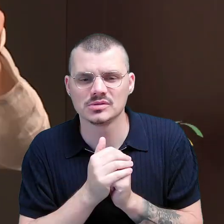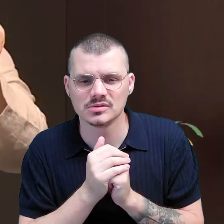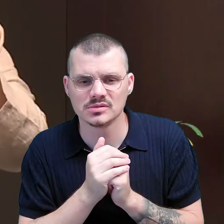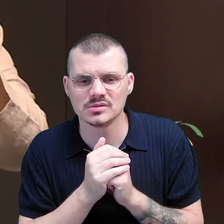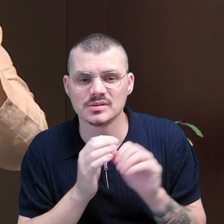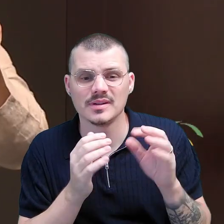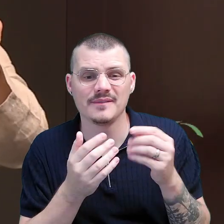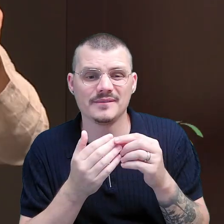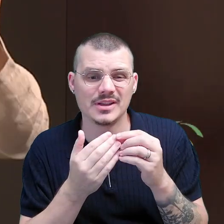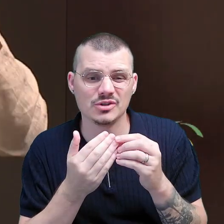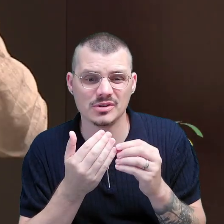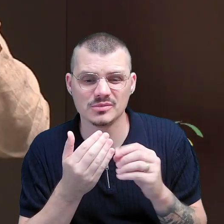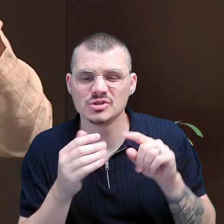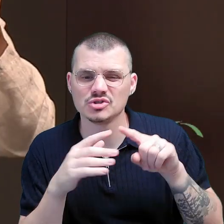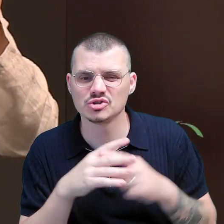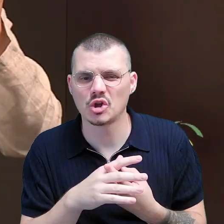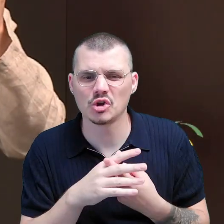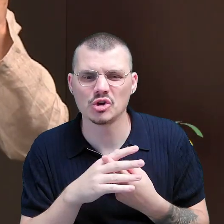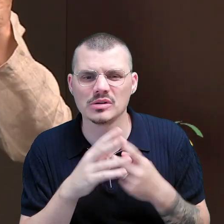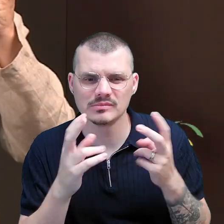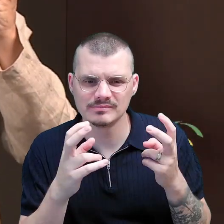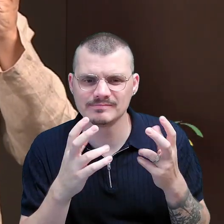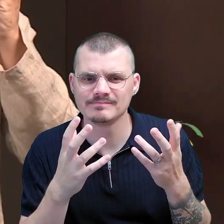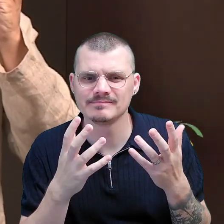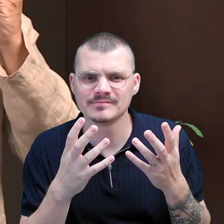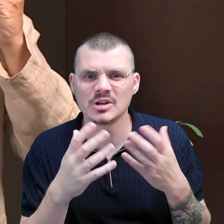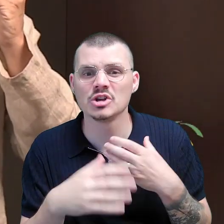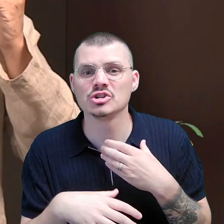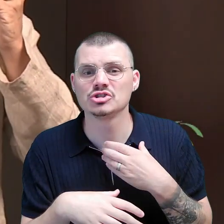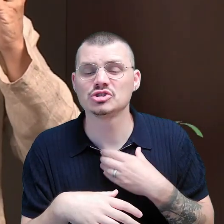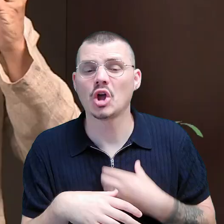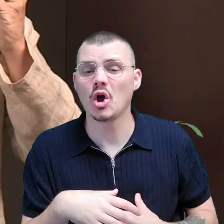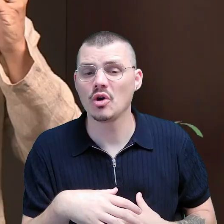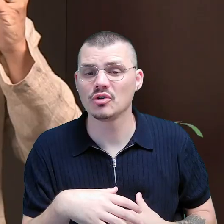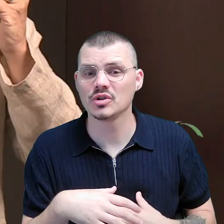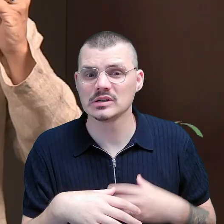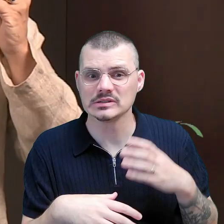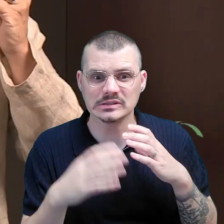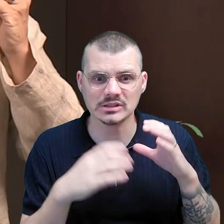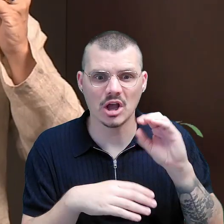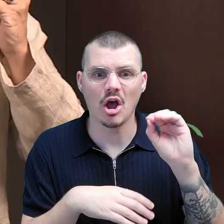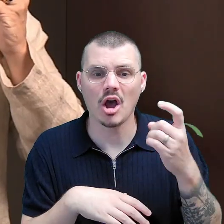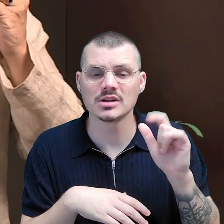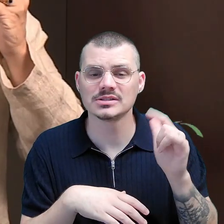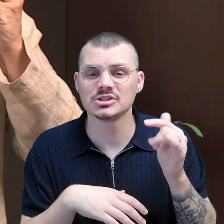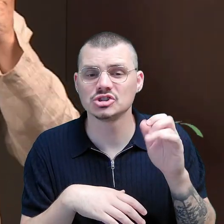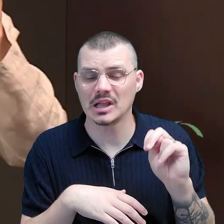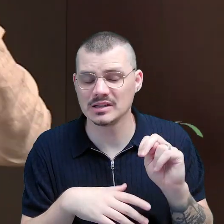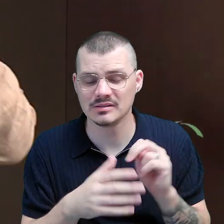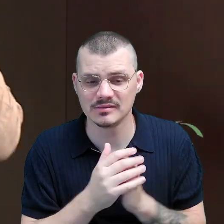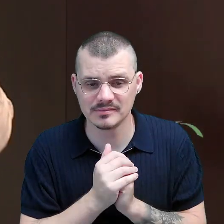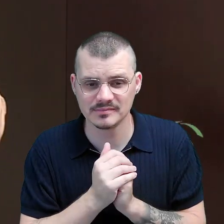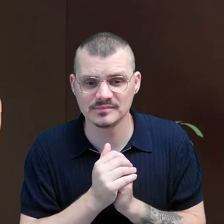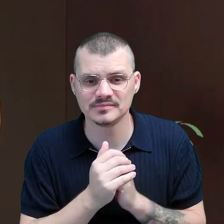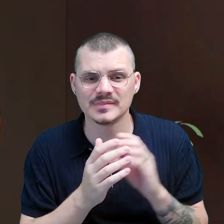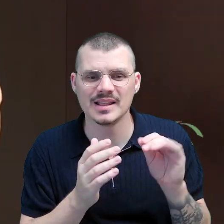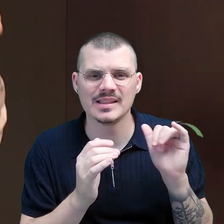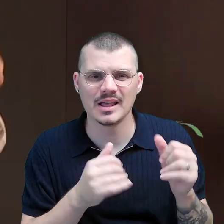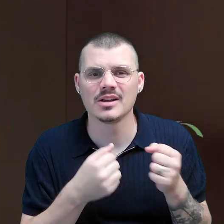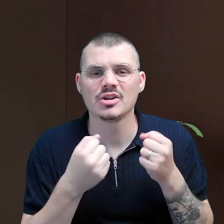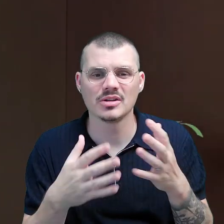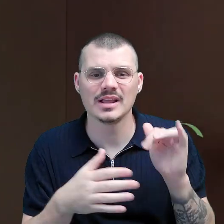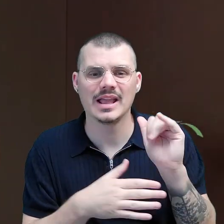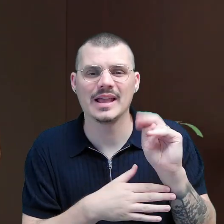The fingertips start to starve for oxygen, and that